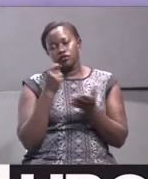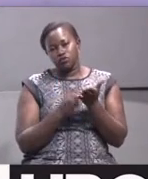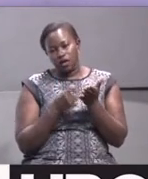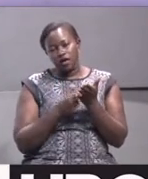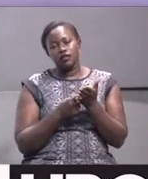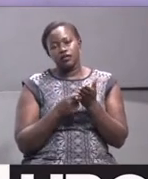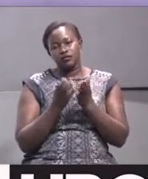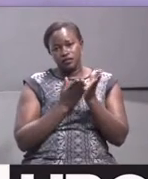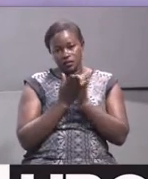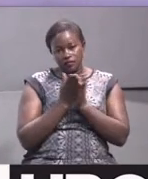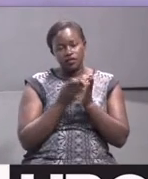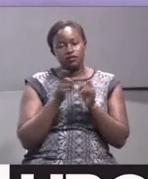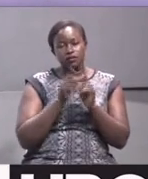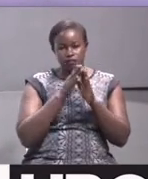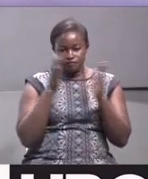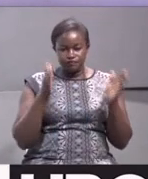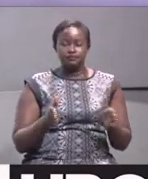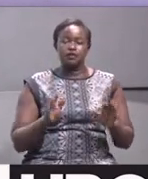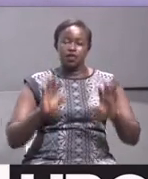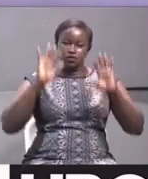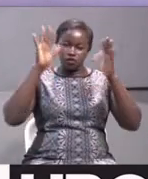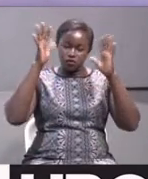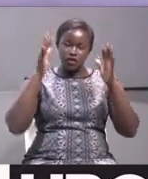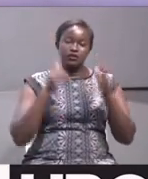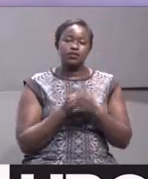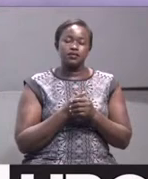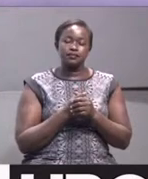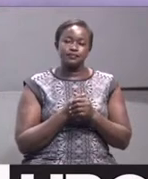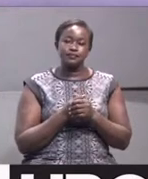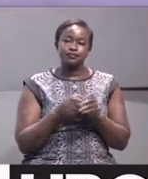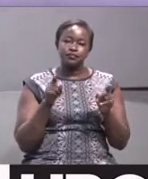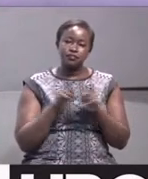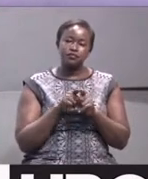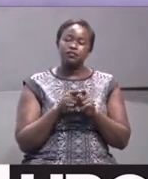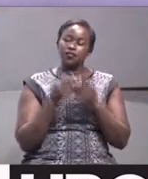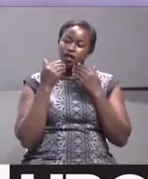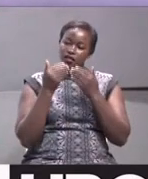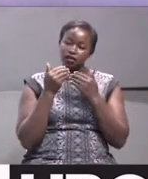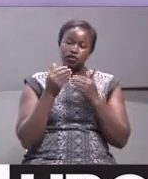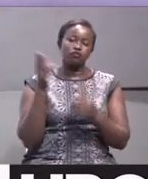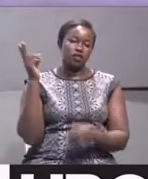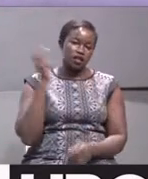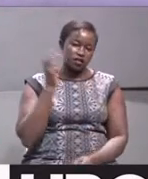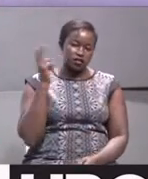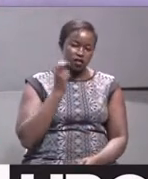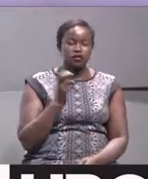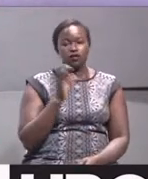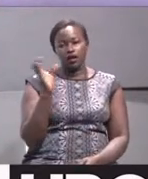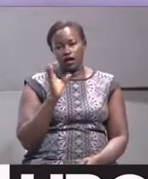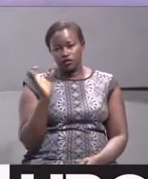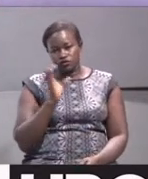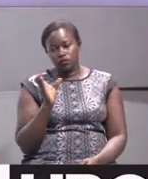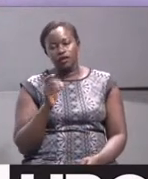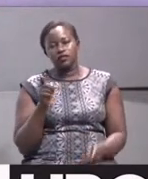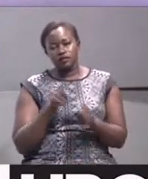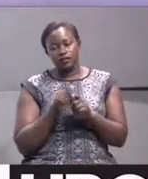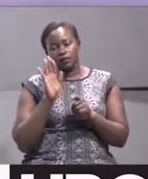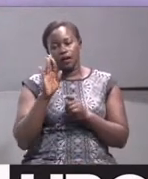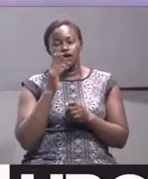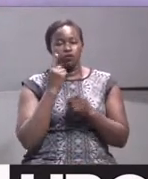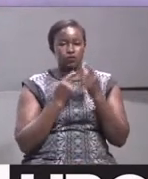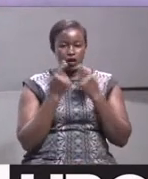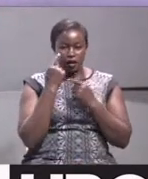and platform. So we congratulate you, and we thank you for listening to customers and listening to their cries